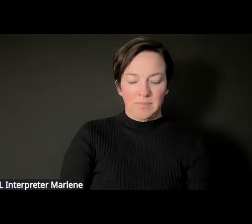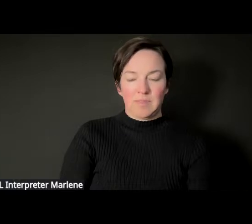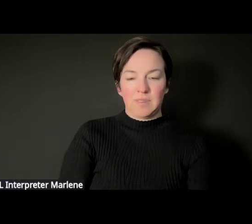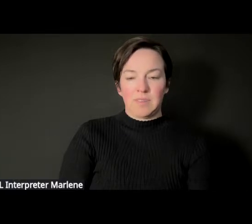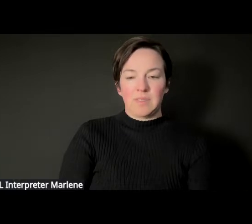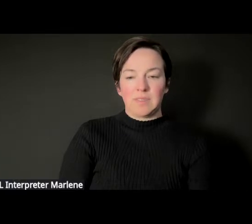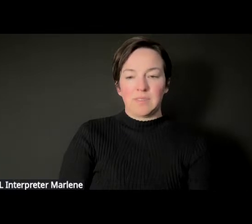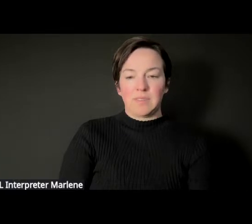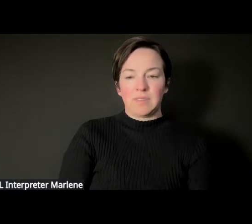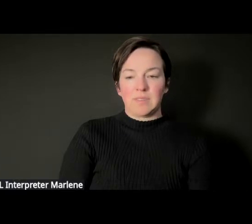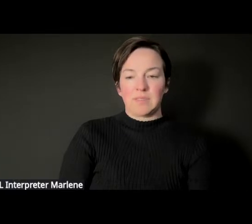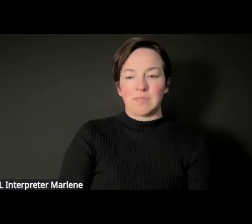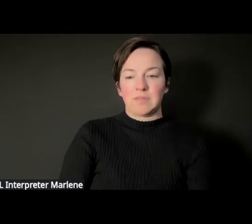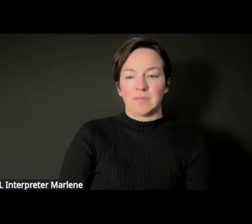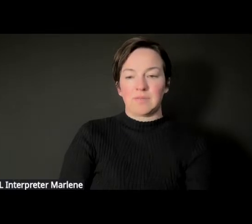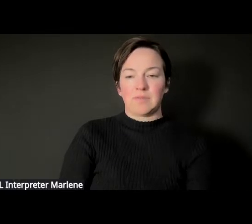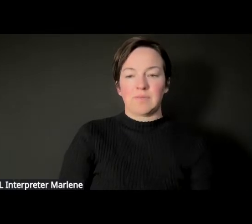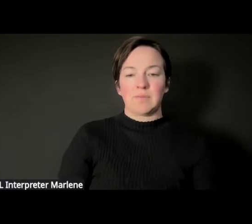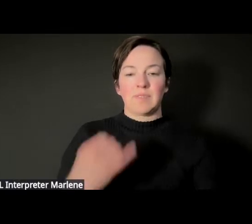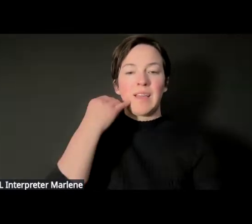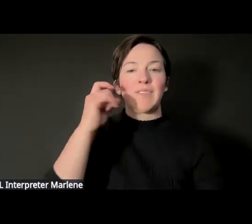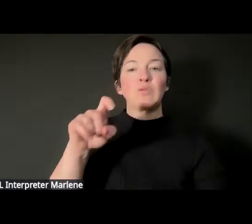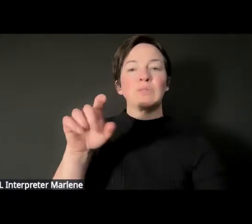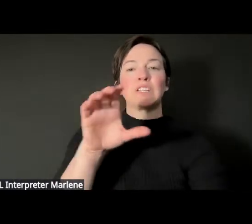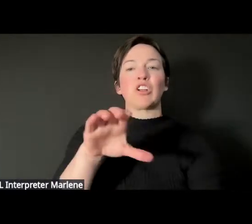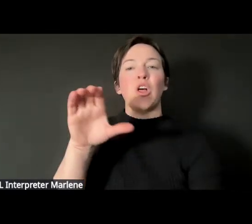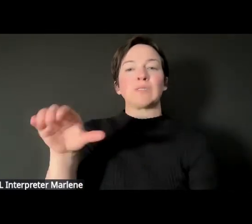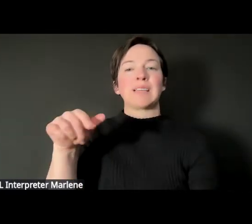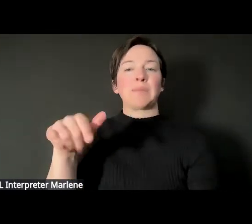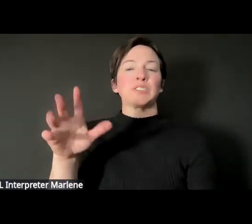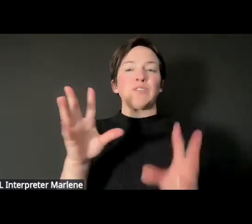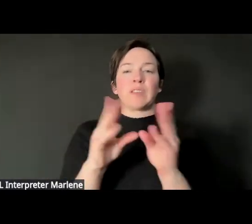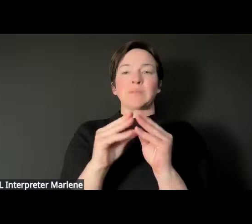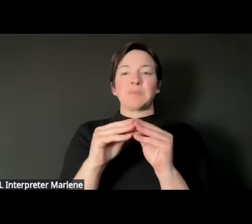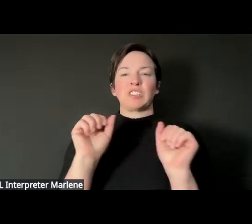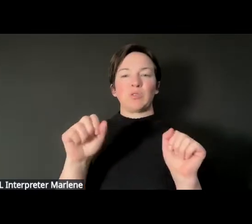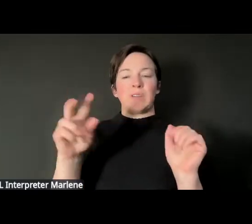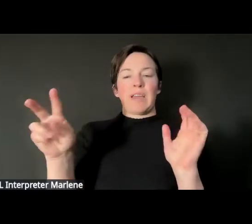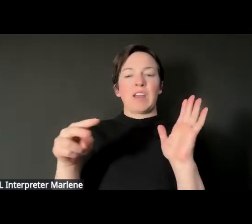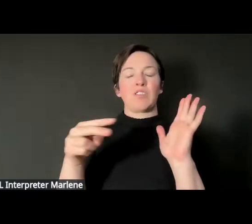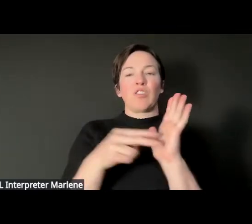If you wish to view closed captions of this meeting, please view the meeting on the